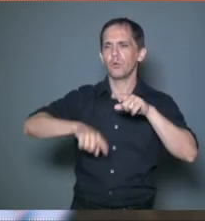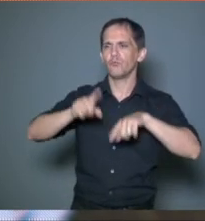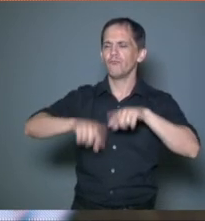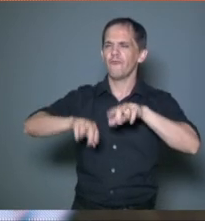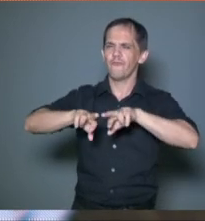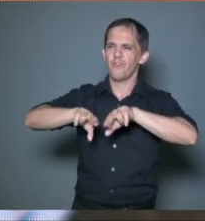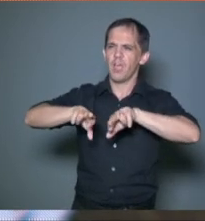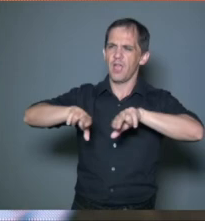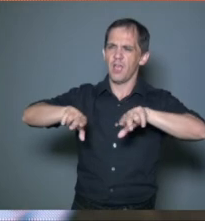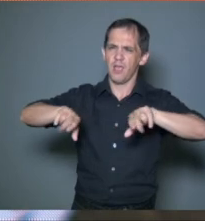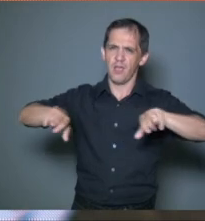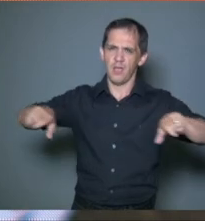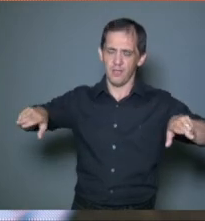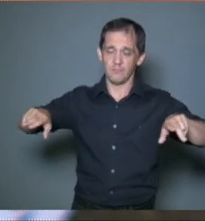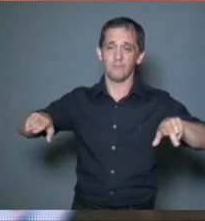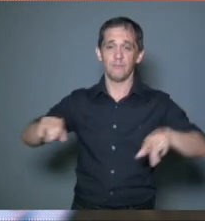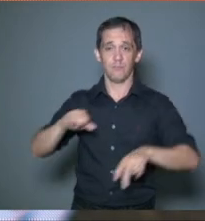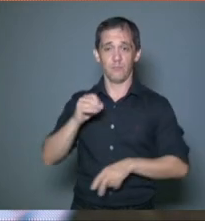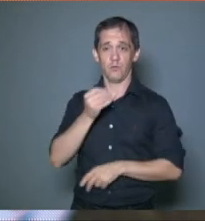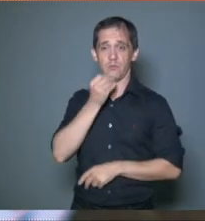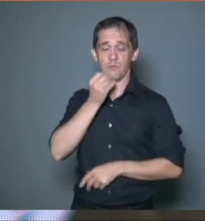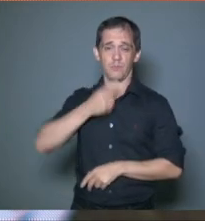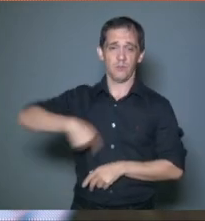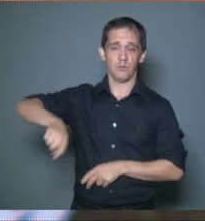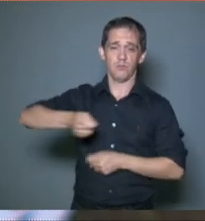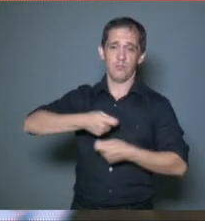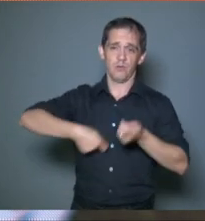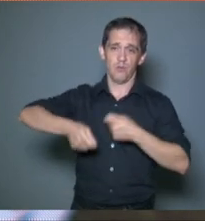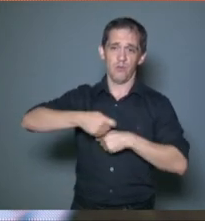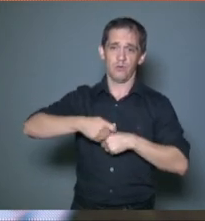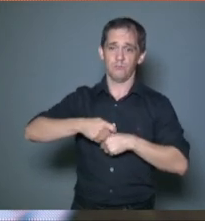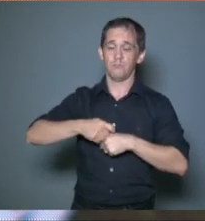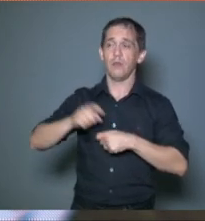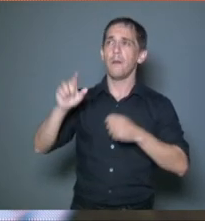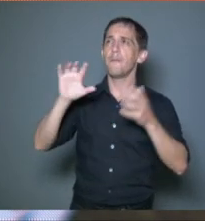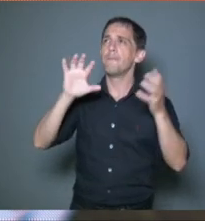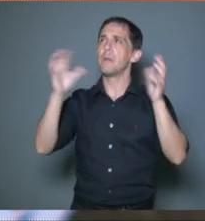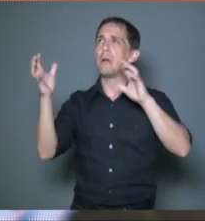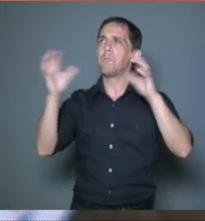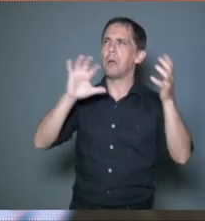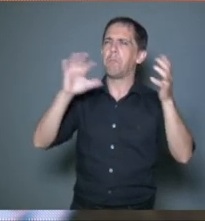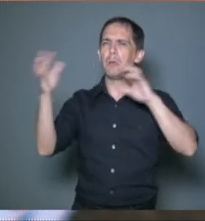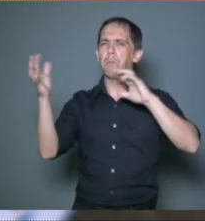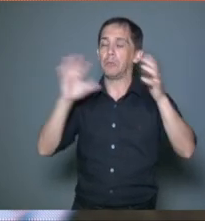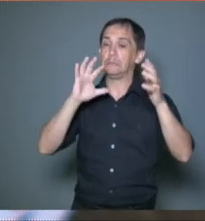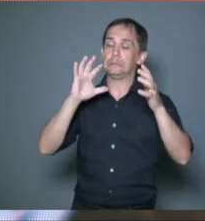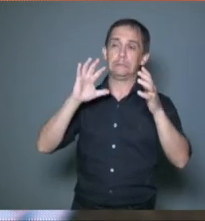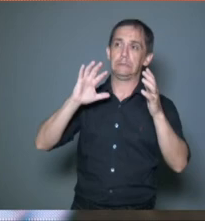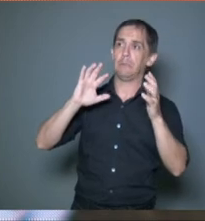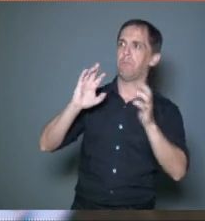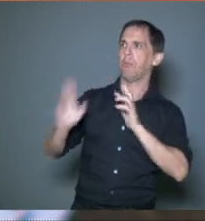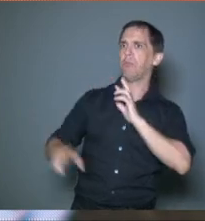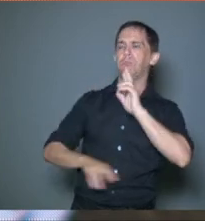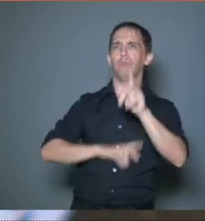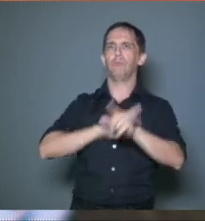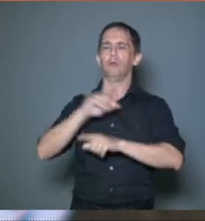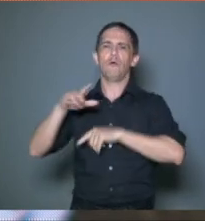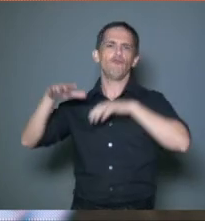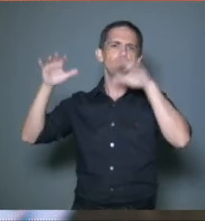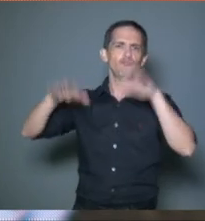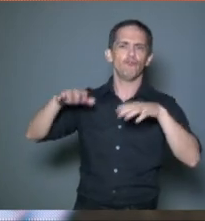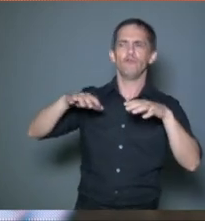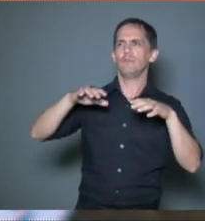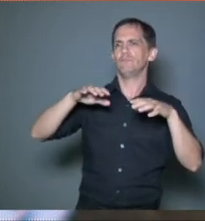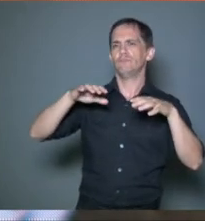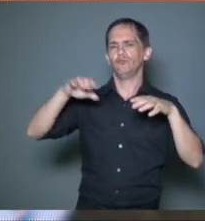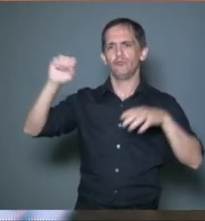and we have timely diversification for our business. The climate in the Cerrado is very stable, one of the